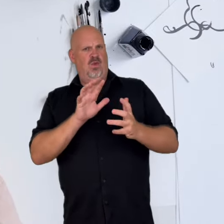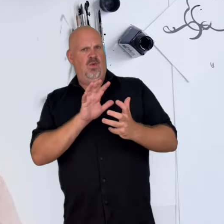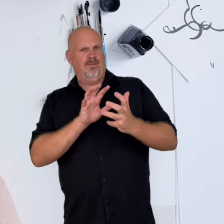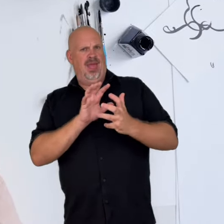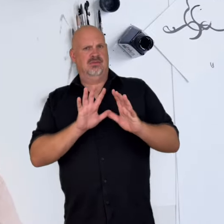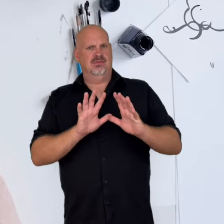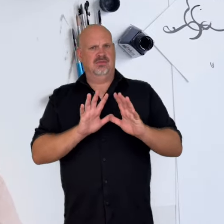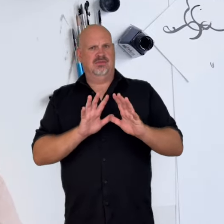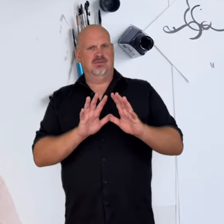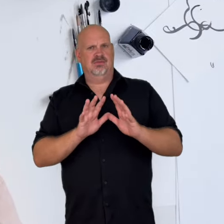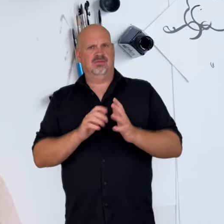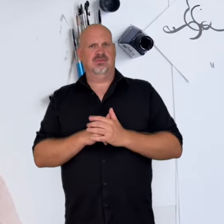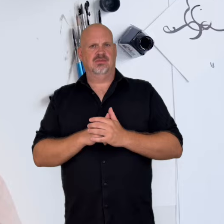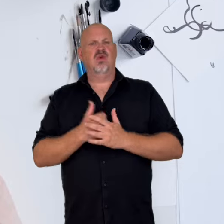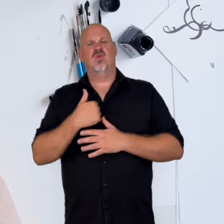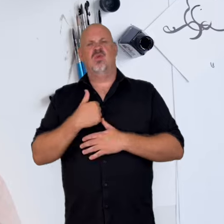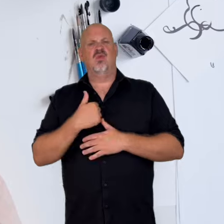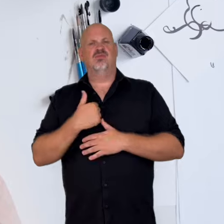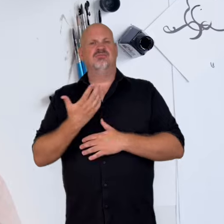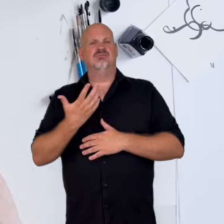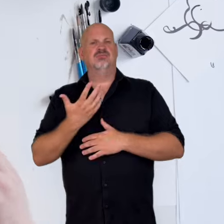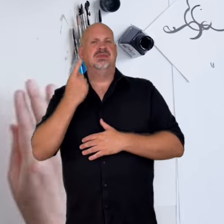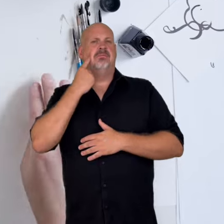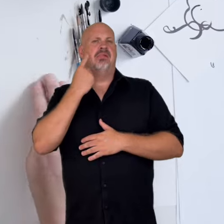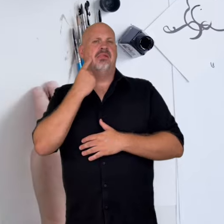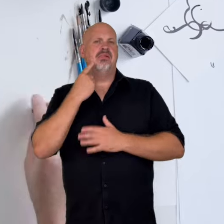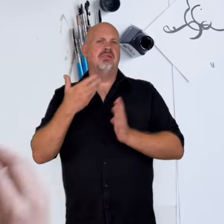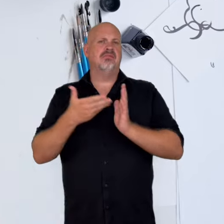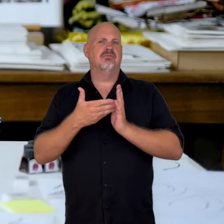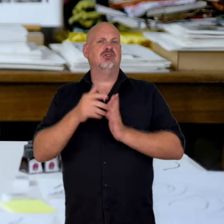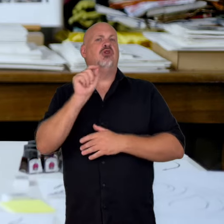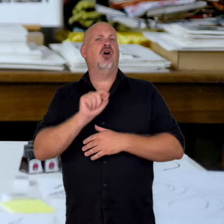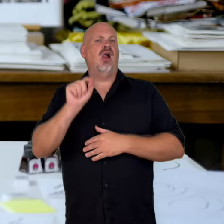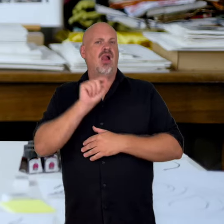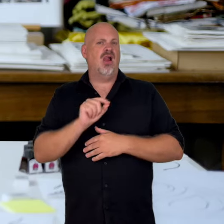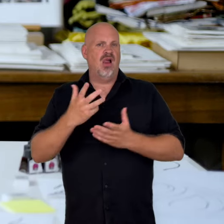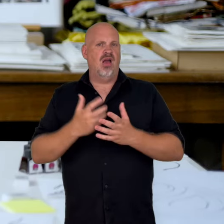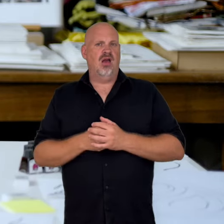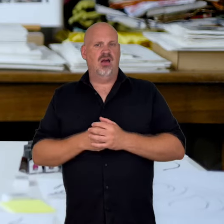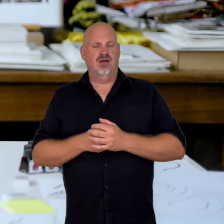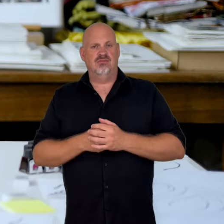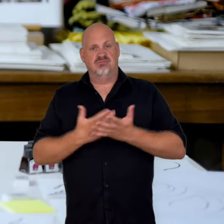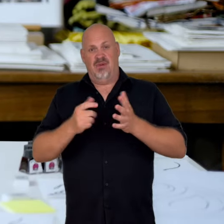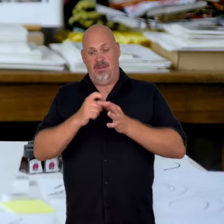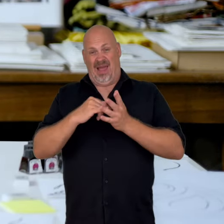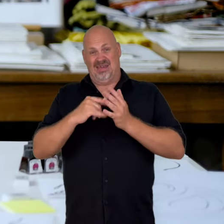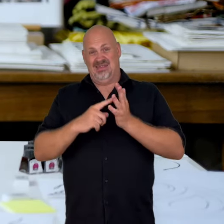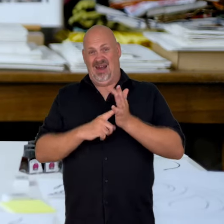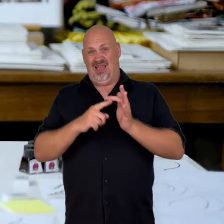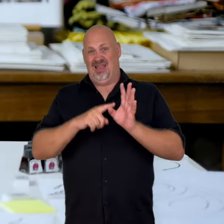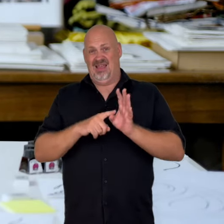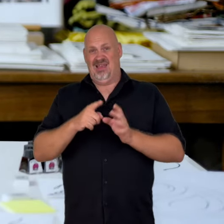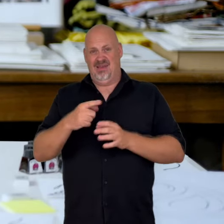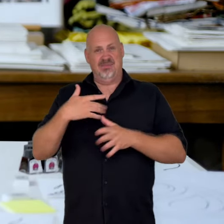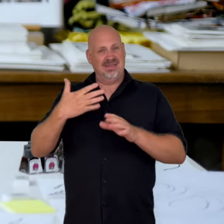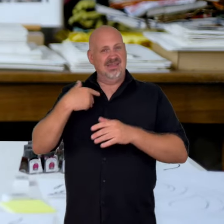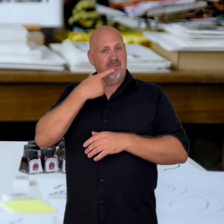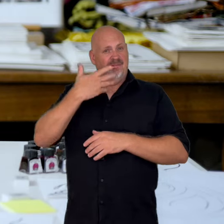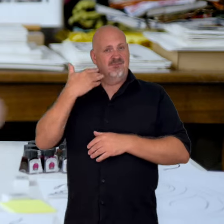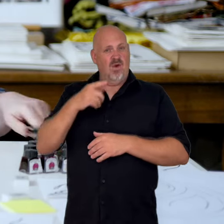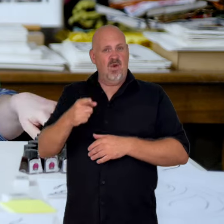I think is really, really pretty. There we go, all around there. So I think a new colour. We're into these marker pens.